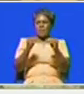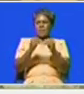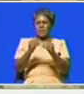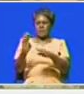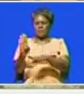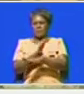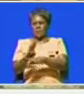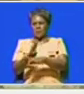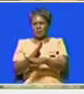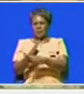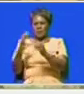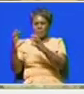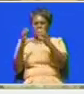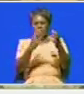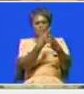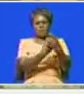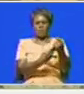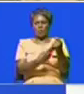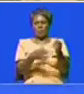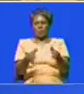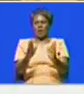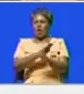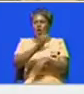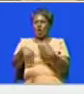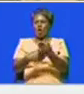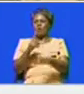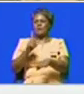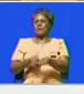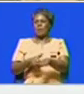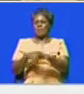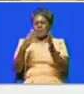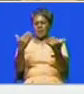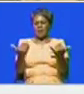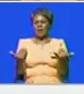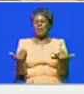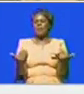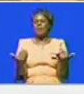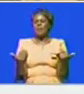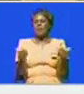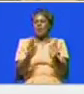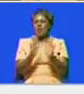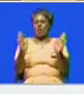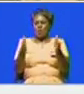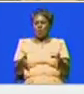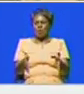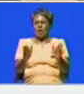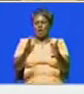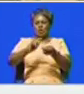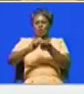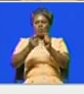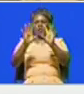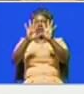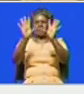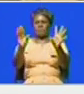Senate in a bipartisan manner at all times. Now, there is no way you can alter the budget